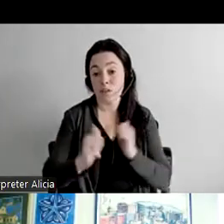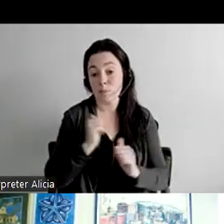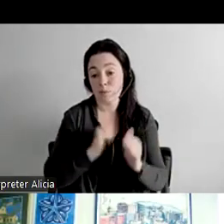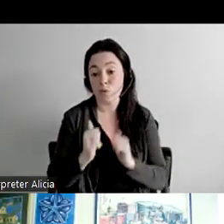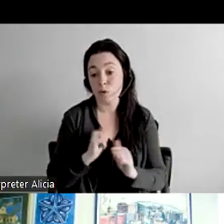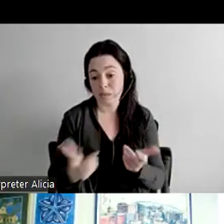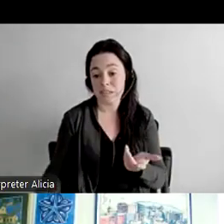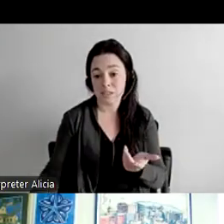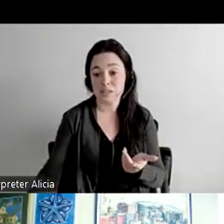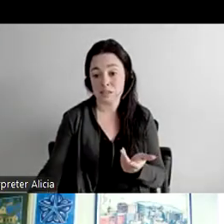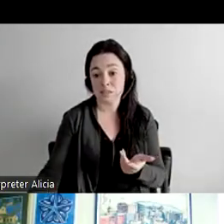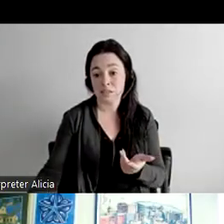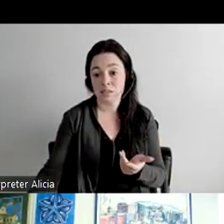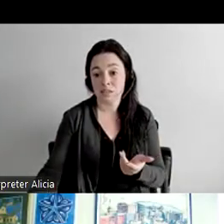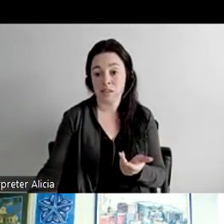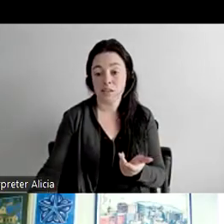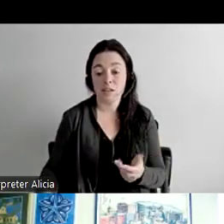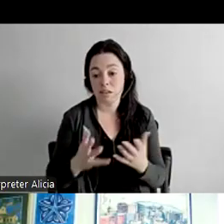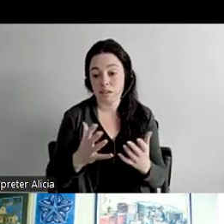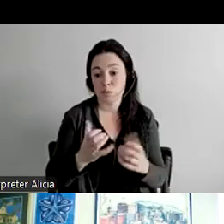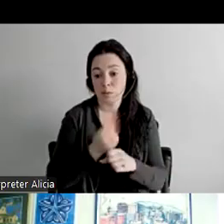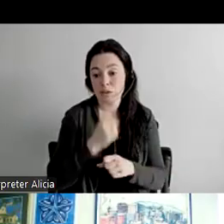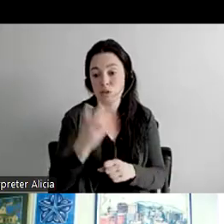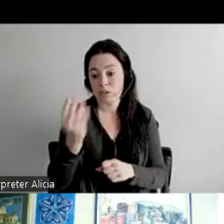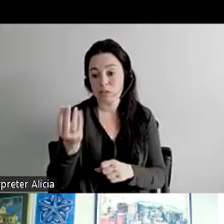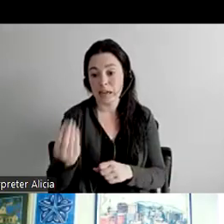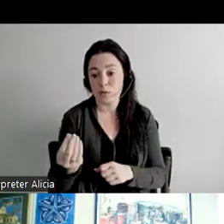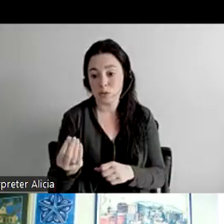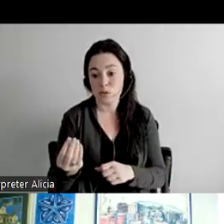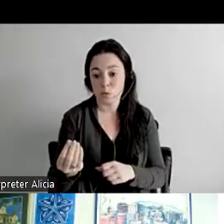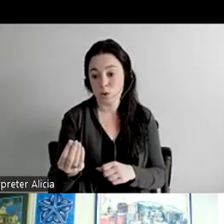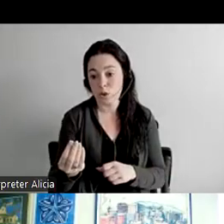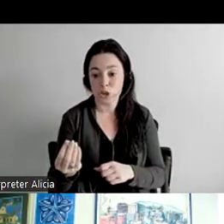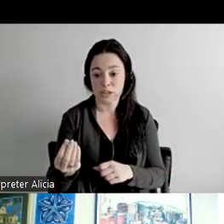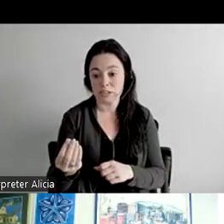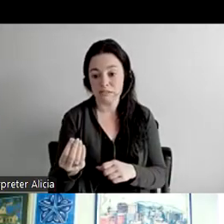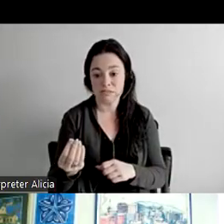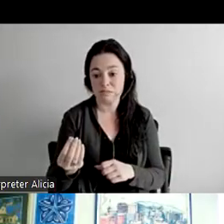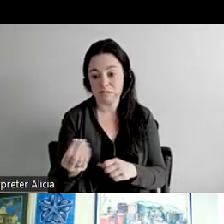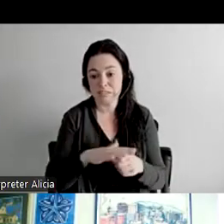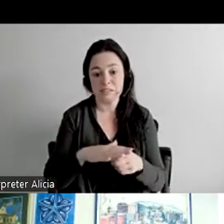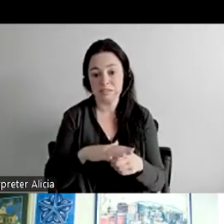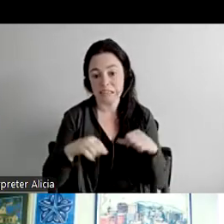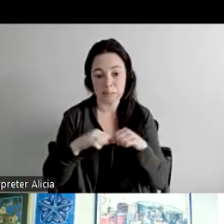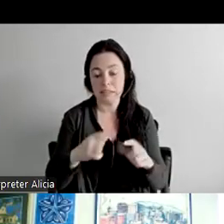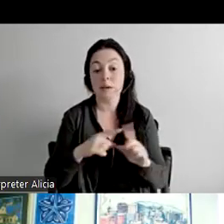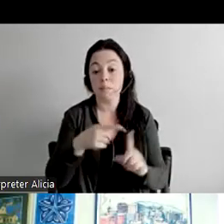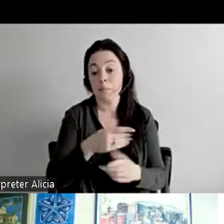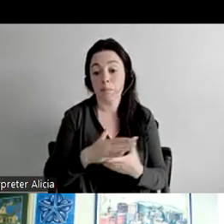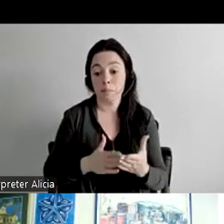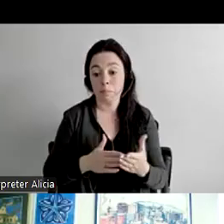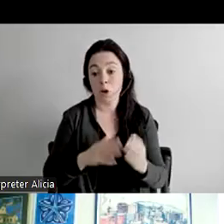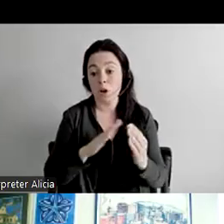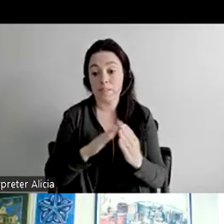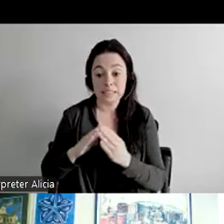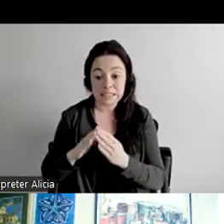performances, so that there's outdoor, performance space. And in that part of the city, there